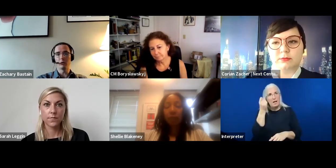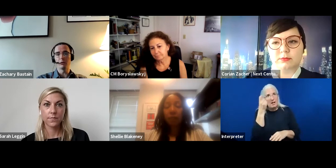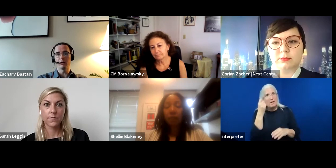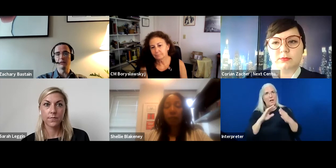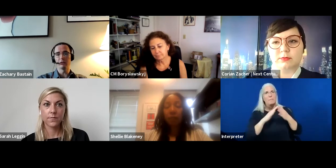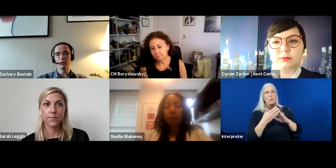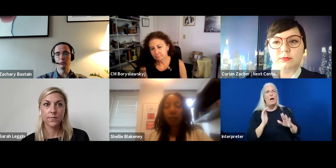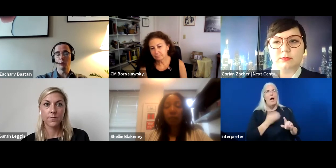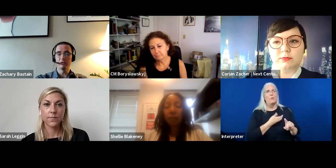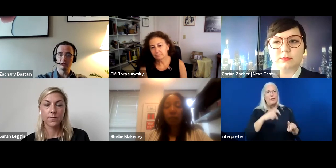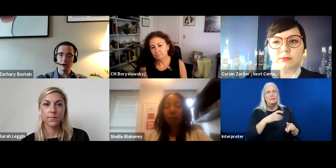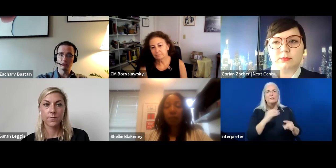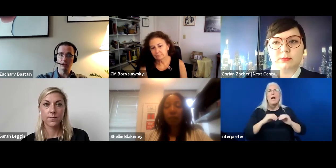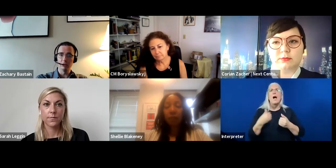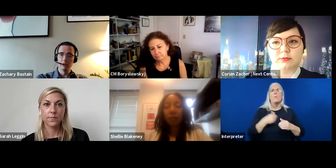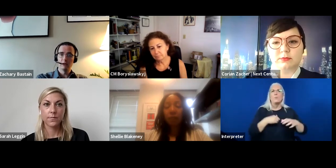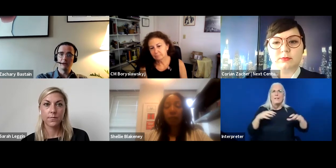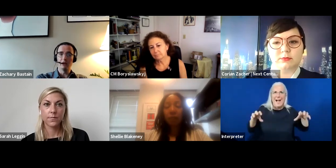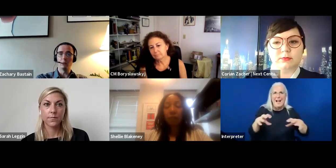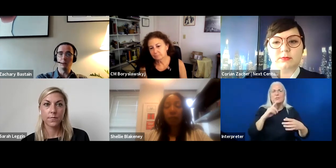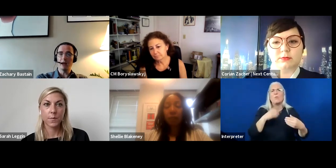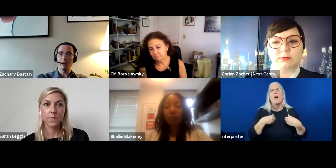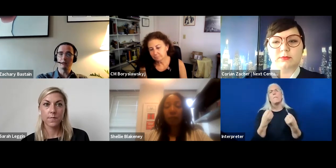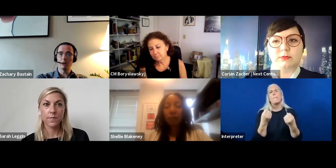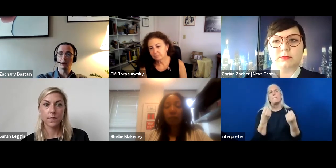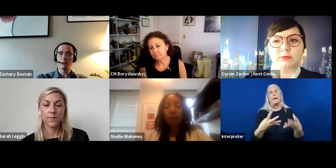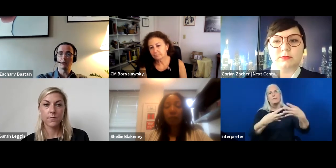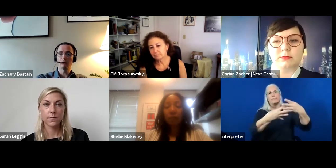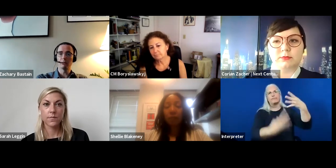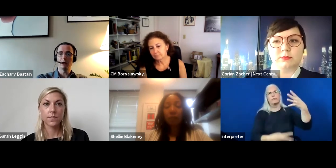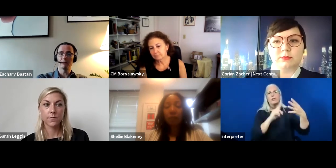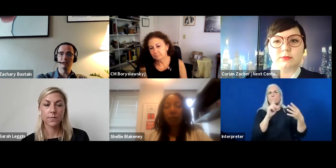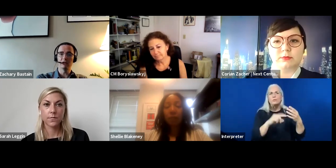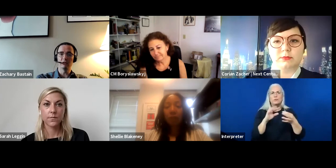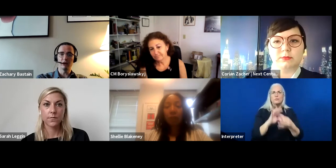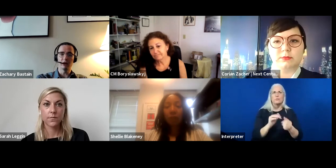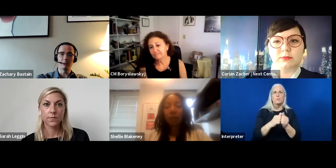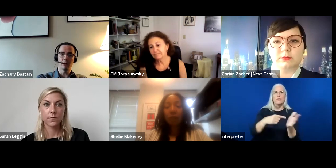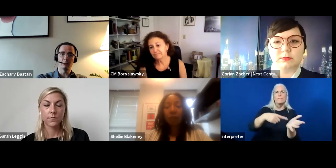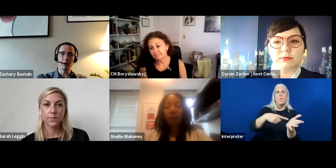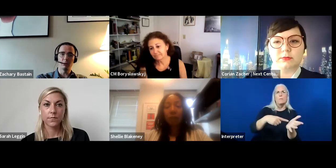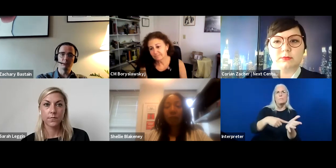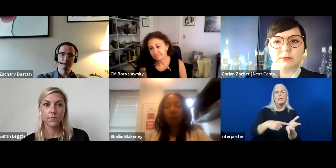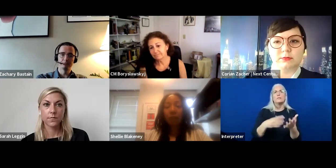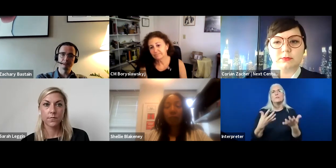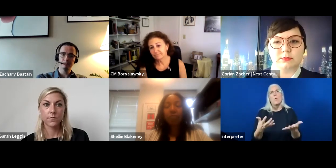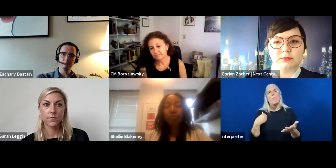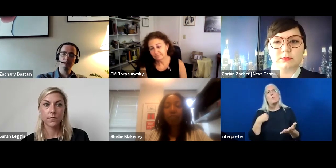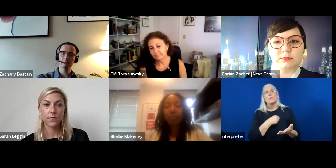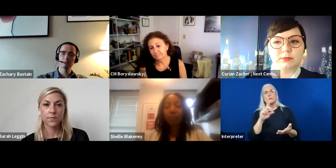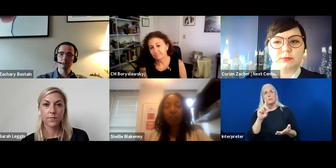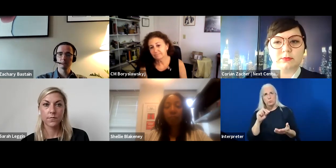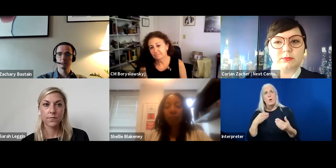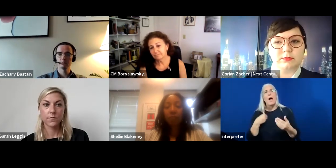about affordability, and that's just one suggestion that we have on a way to approach it, but obviously it's a very complicated problem.